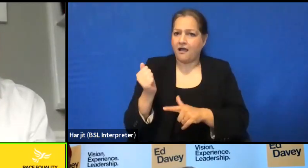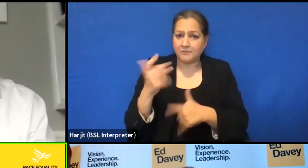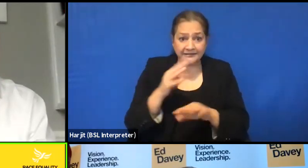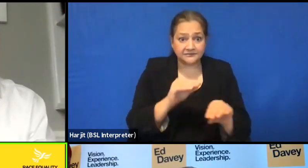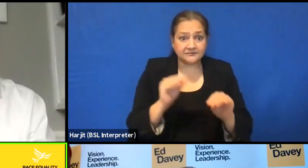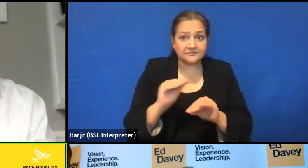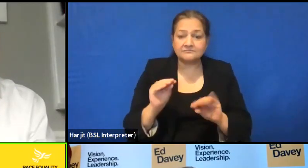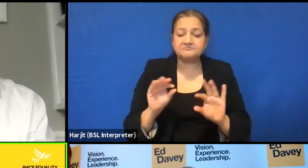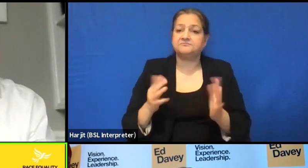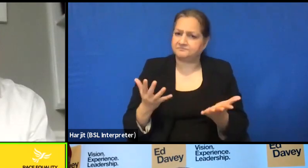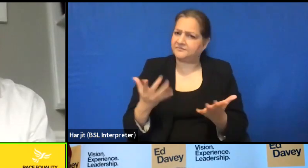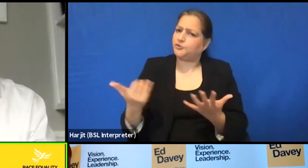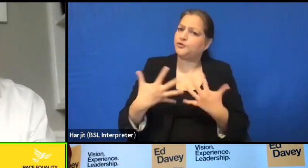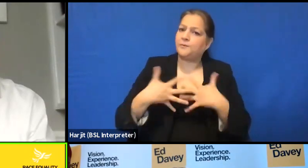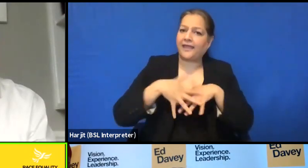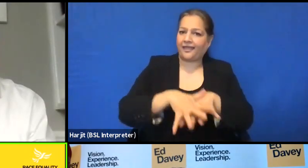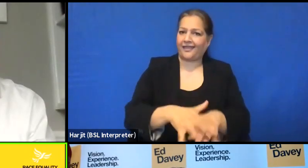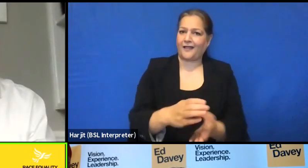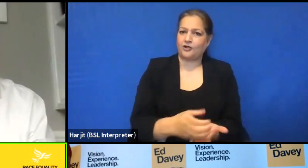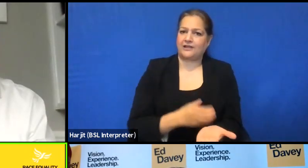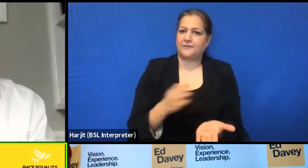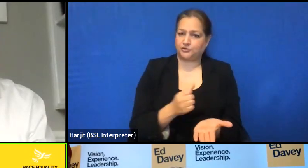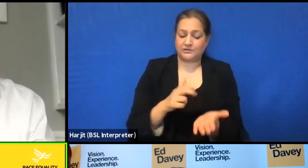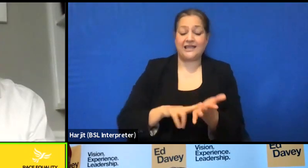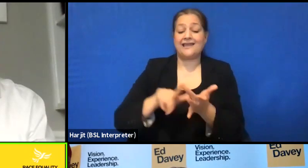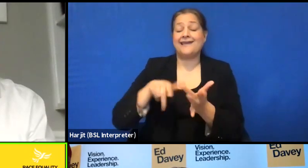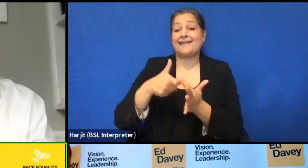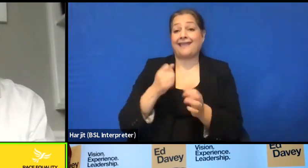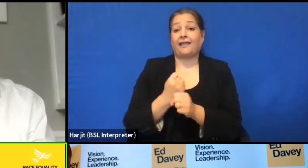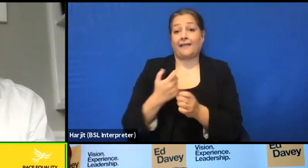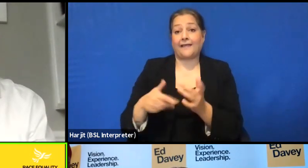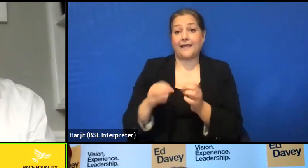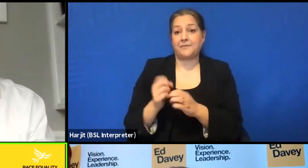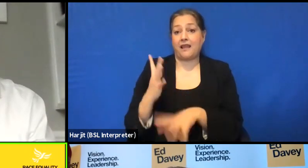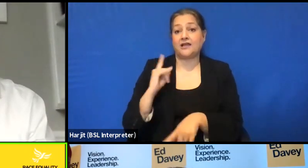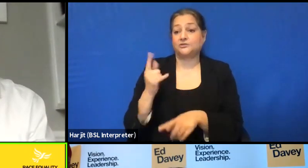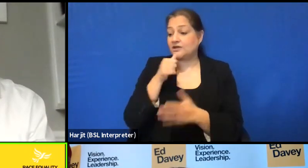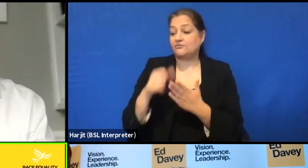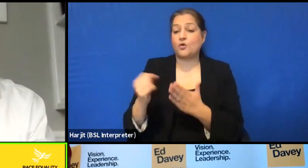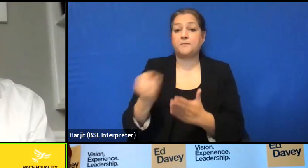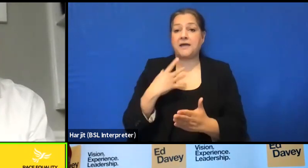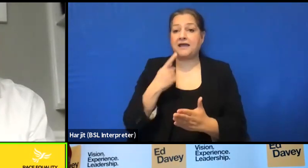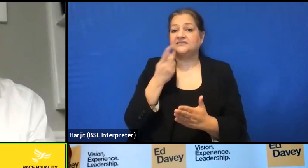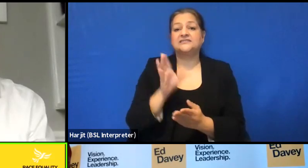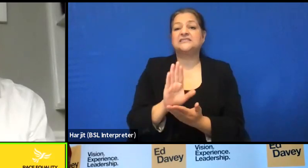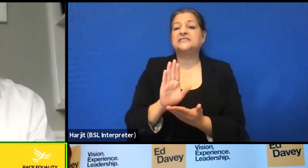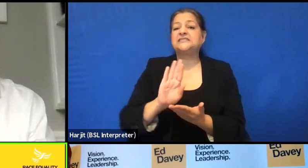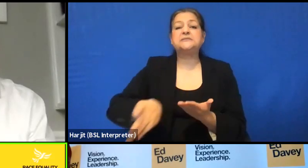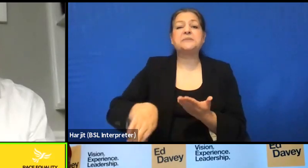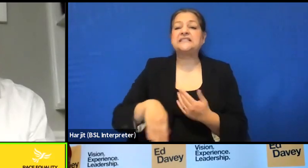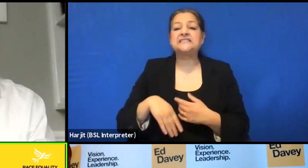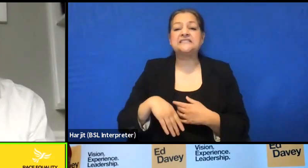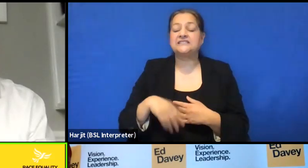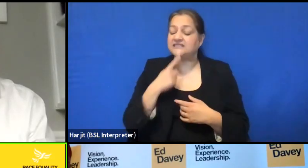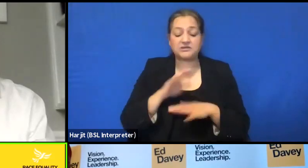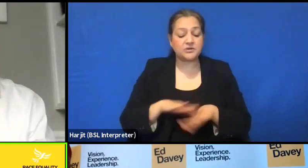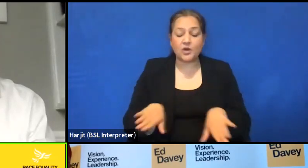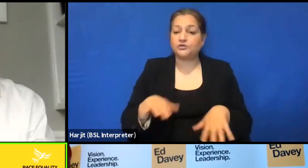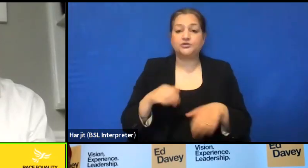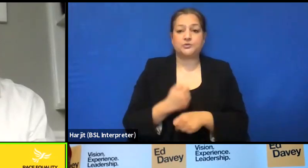and it should be. And Nick Gibb wrote back actually just last week and basically dismissed it. He said that, no, we're not going to do